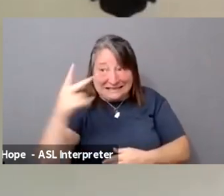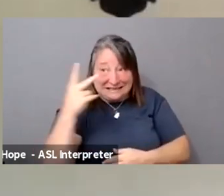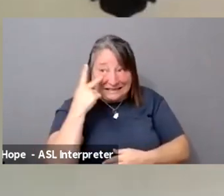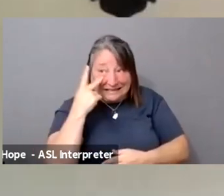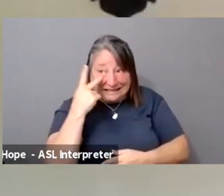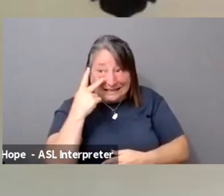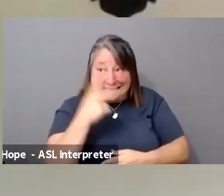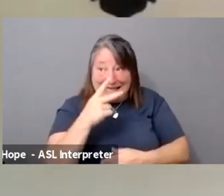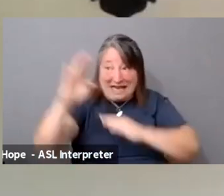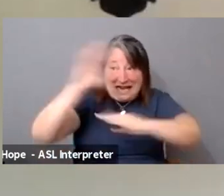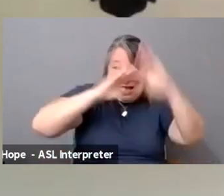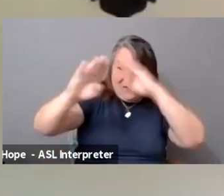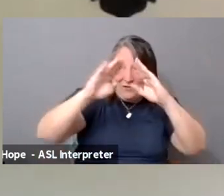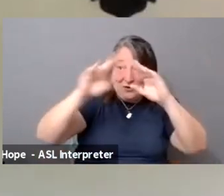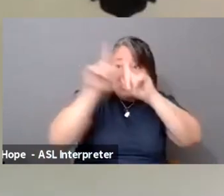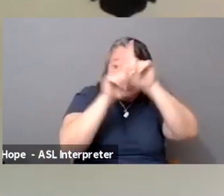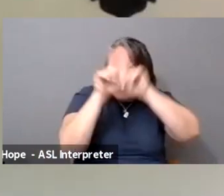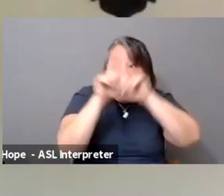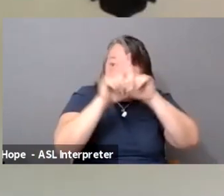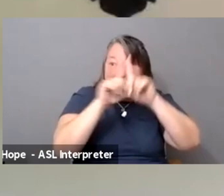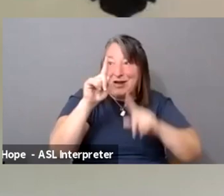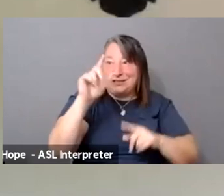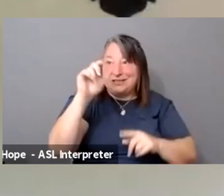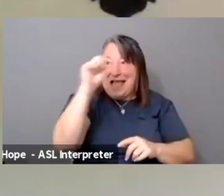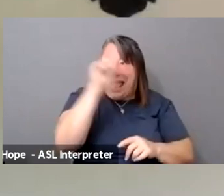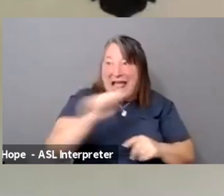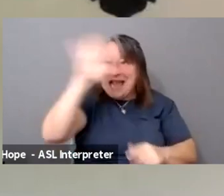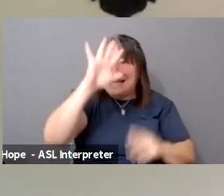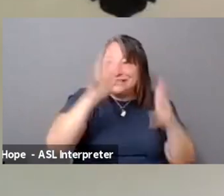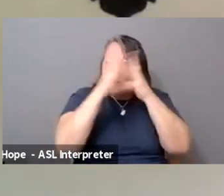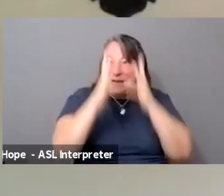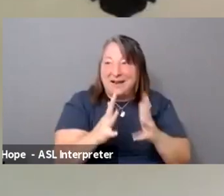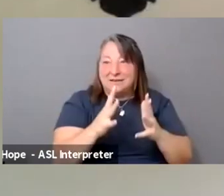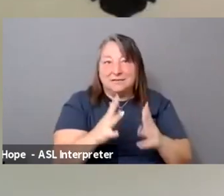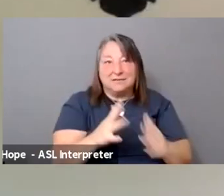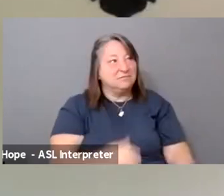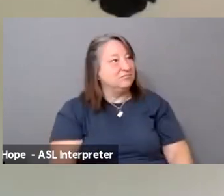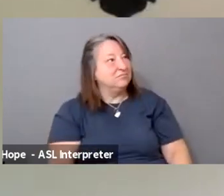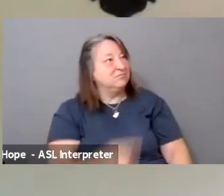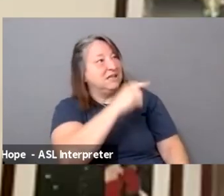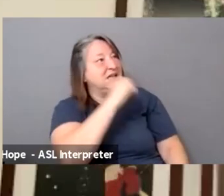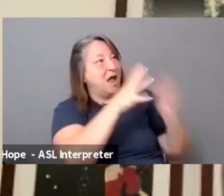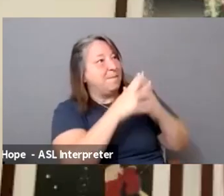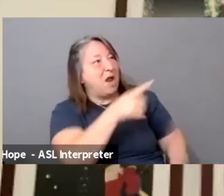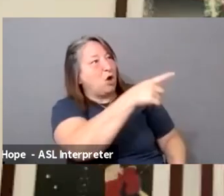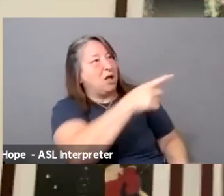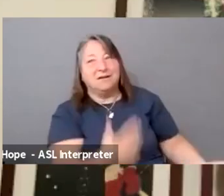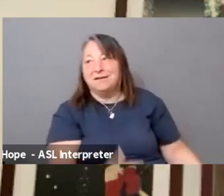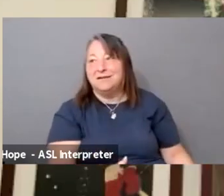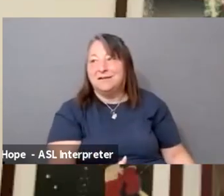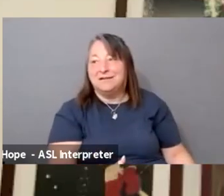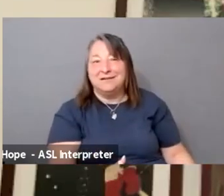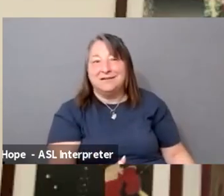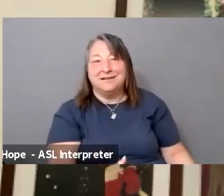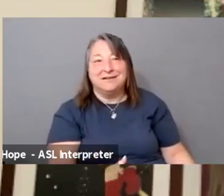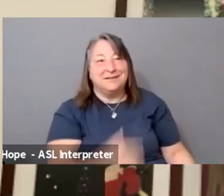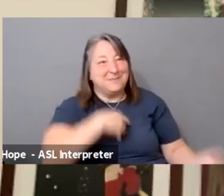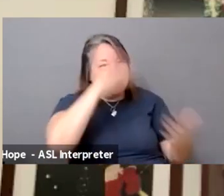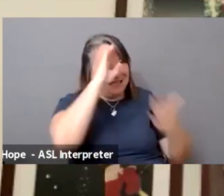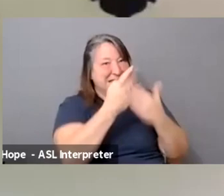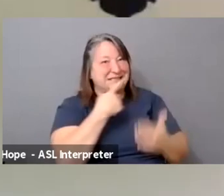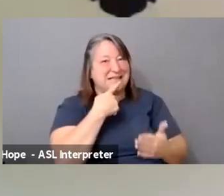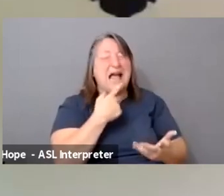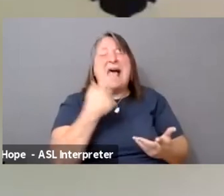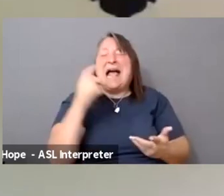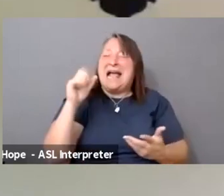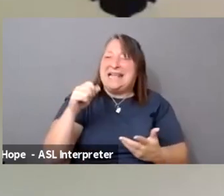Kung Fu stars who are Asian American as well. And he's like, he's not American. And I was like, yeah, but